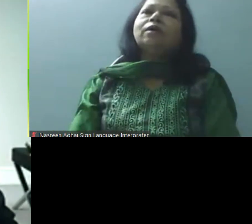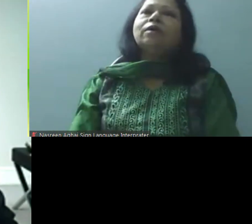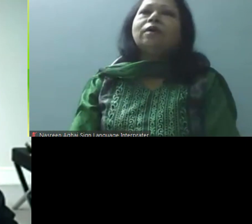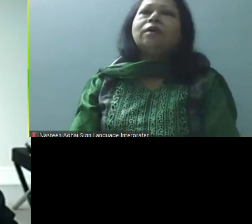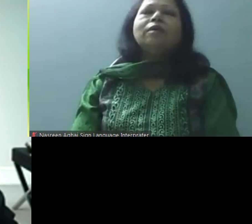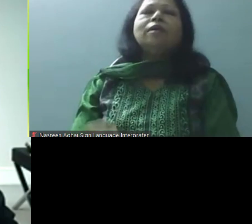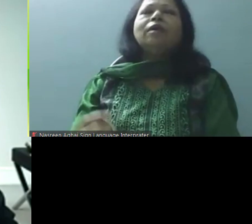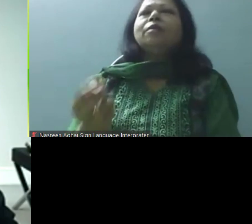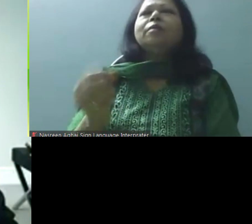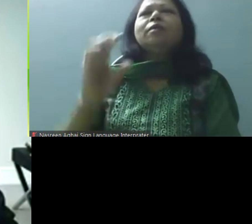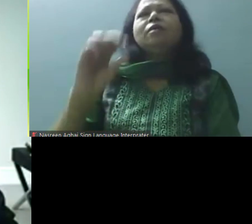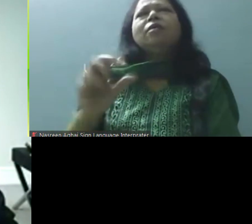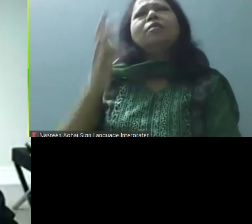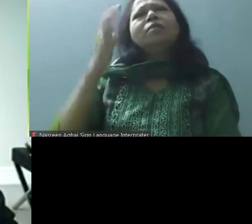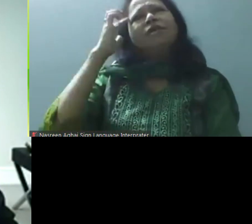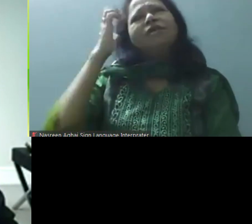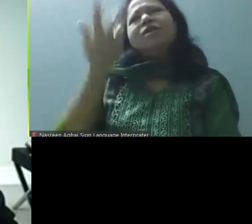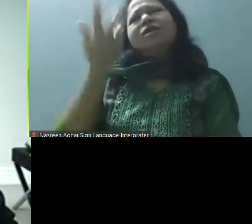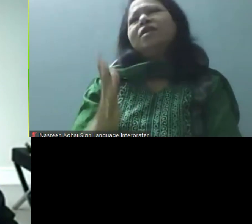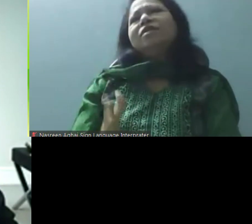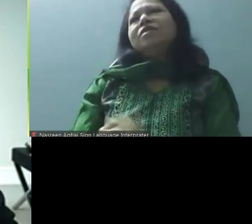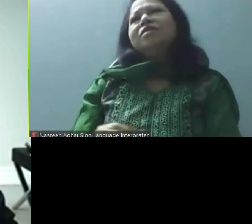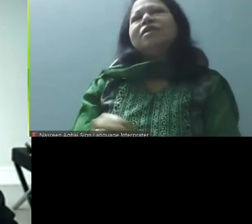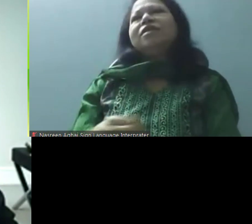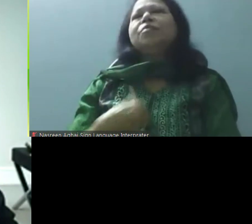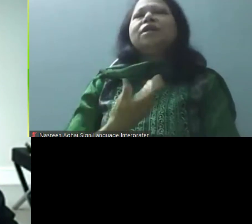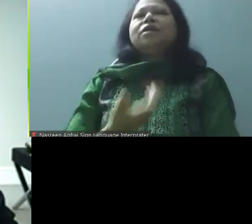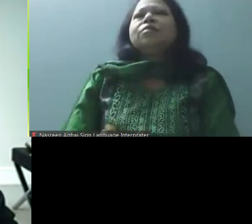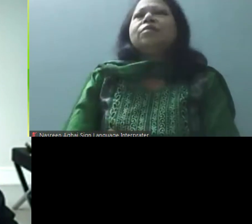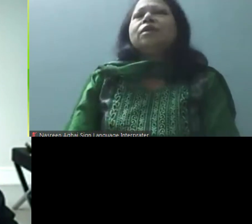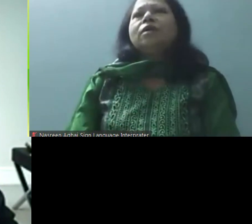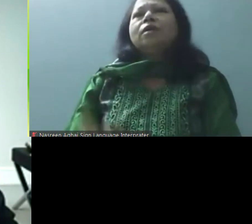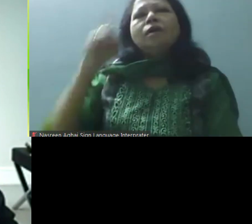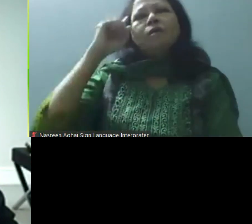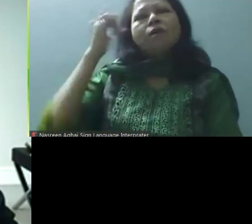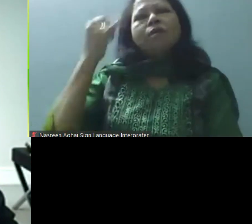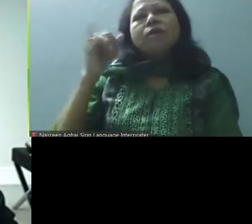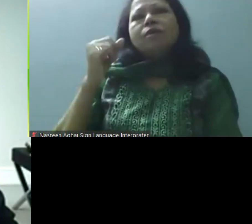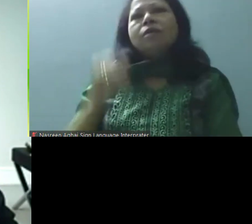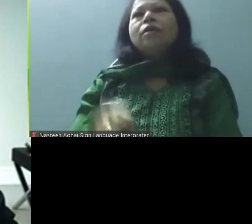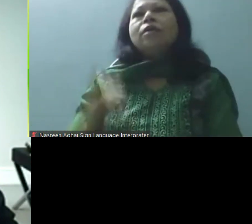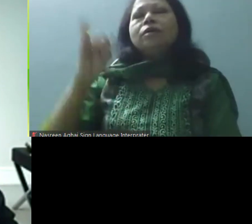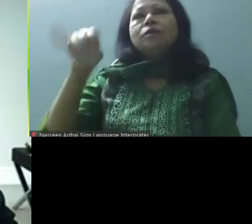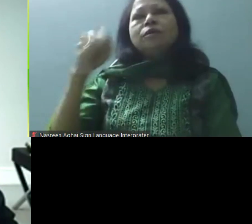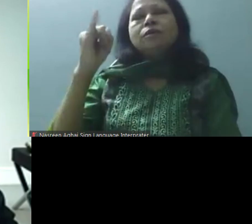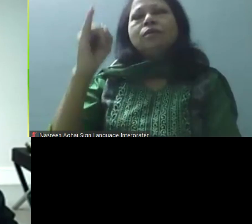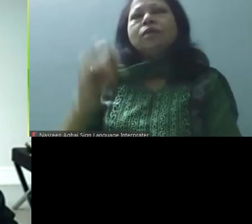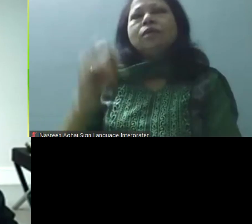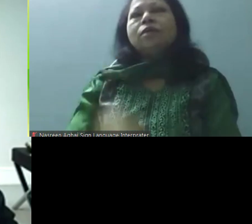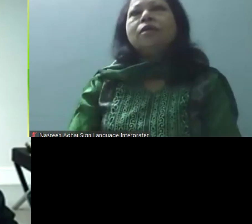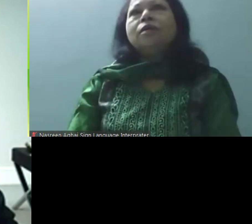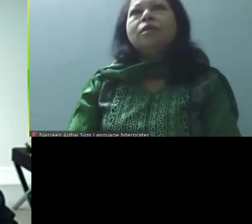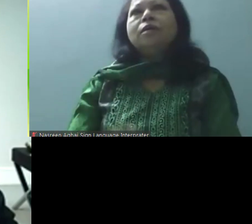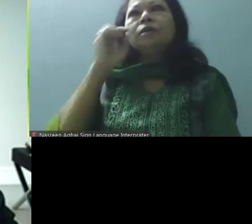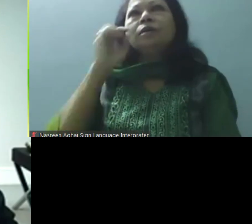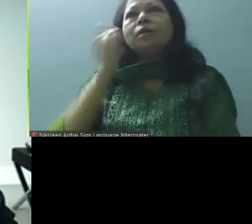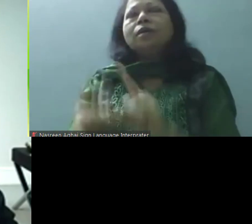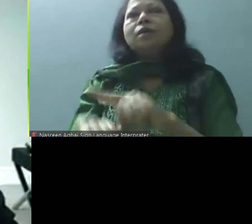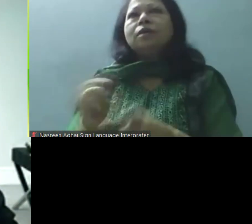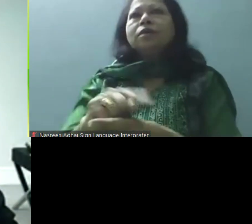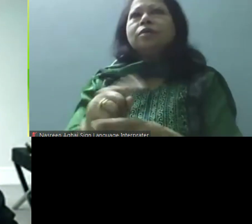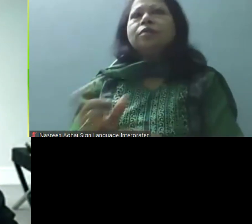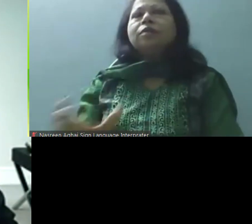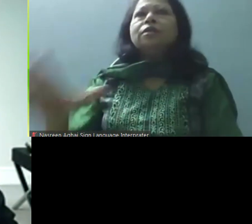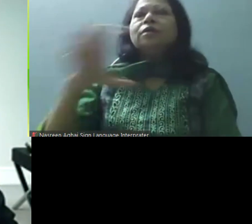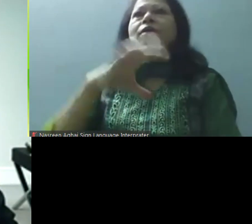afford things like this, and hope to work with Julius to change this situation